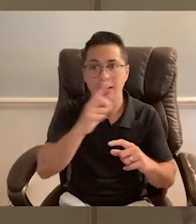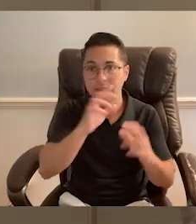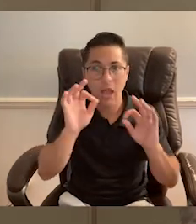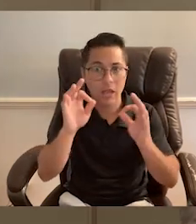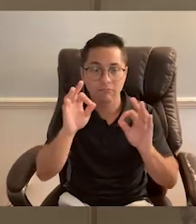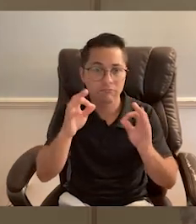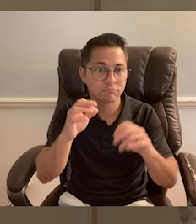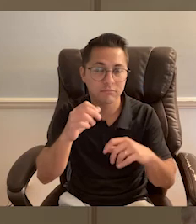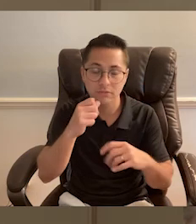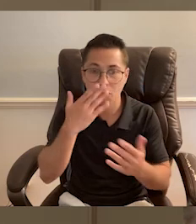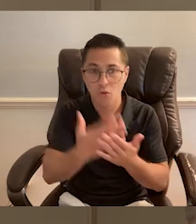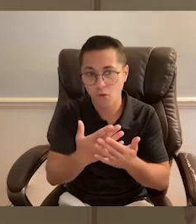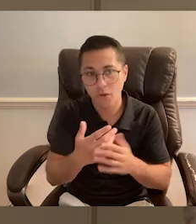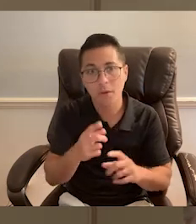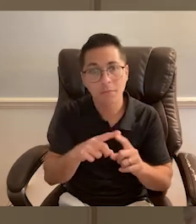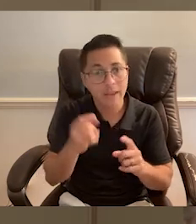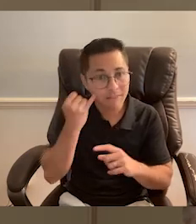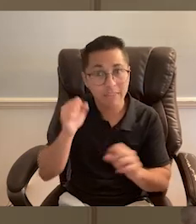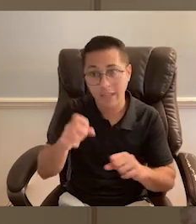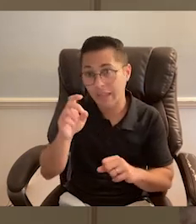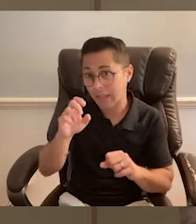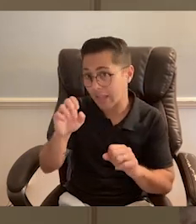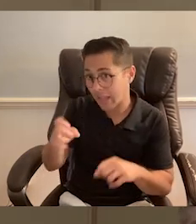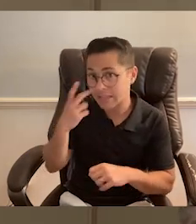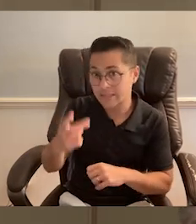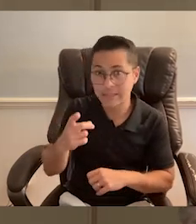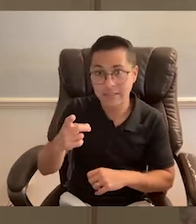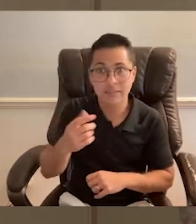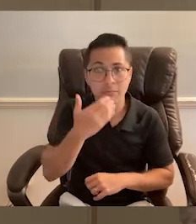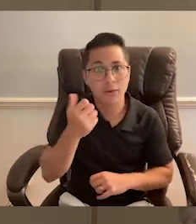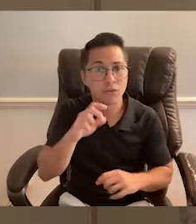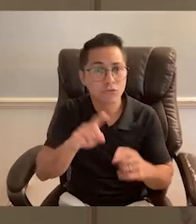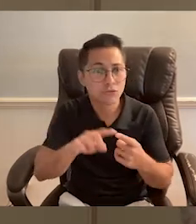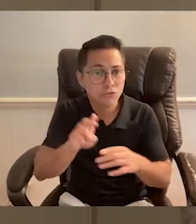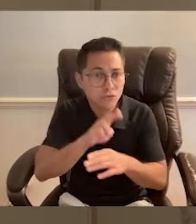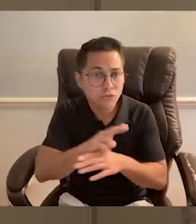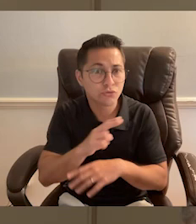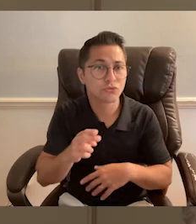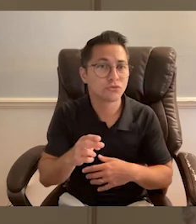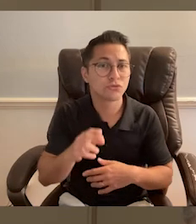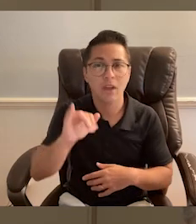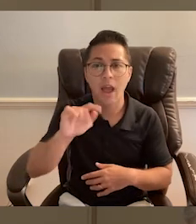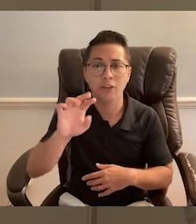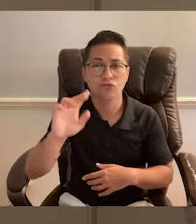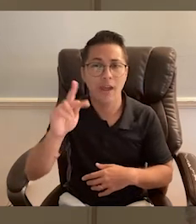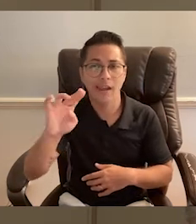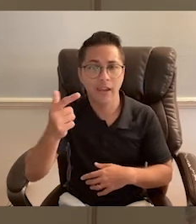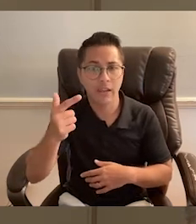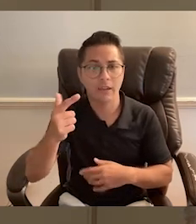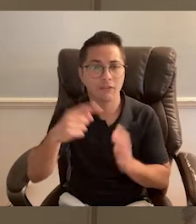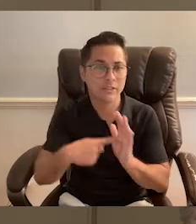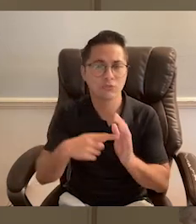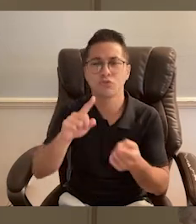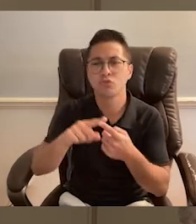2 physical therapists specifically to look at that exoskeletal system. So now they're looking at,